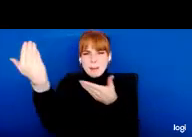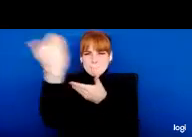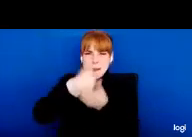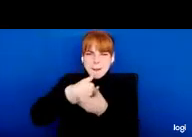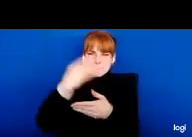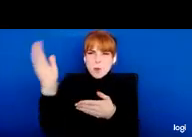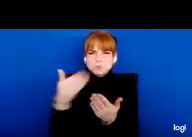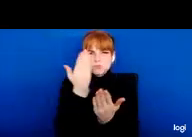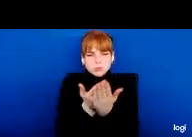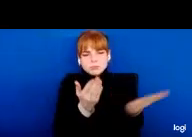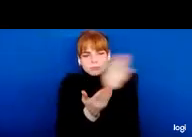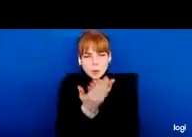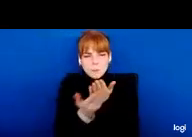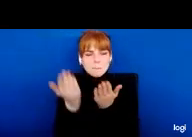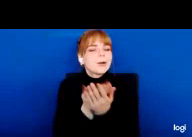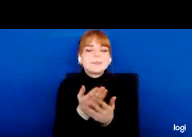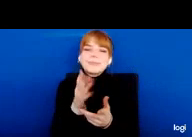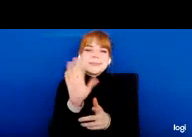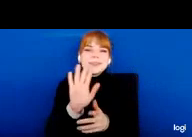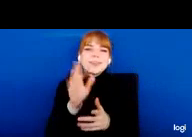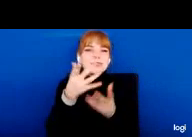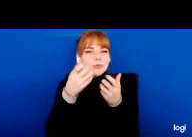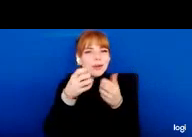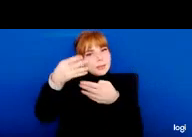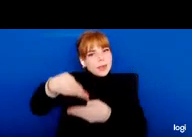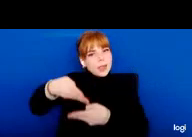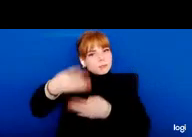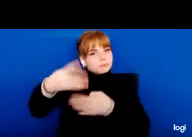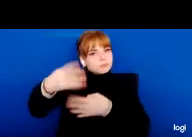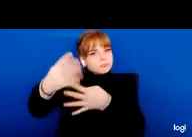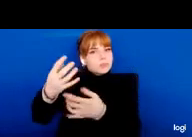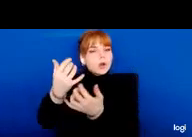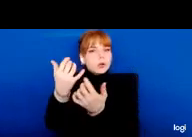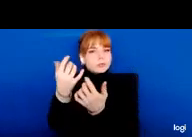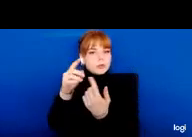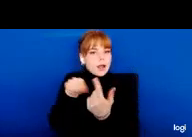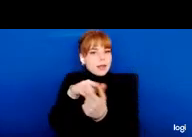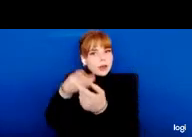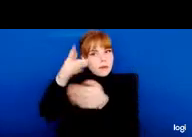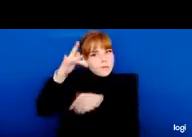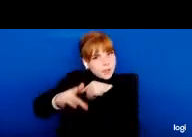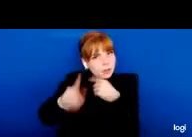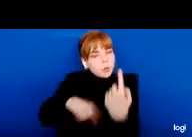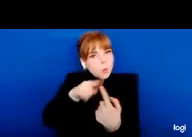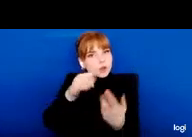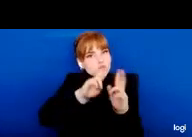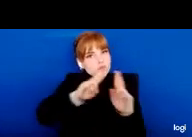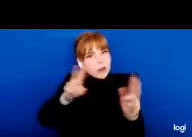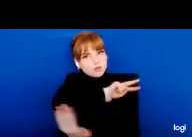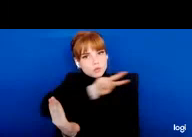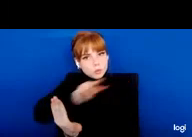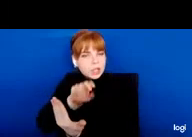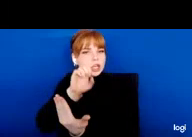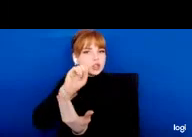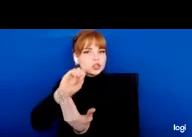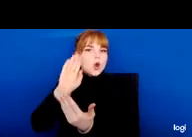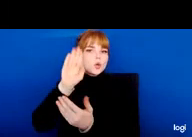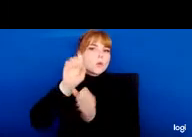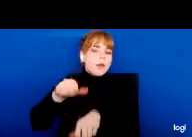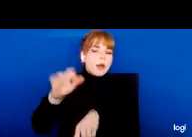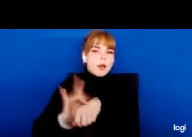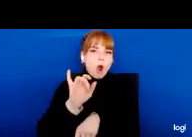off option as well there. So that's ways that you can control these status messages. Now, if you have something that you've given, say